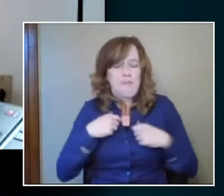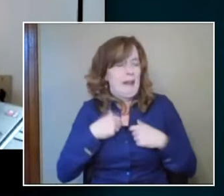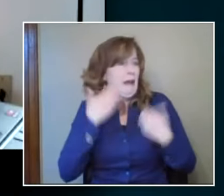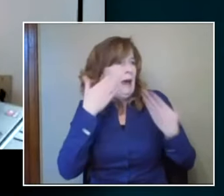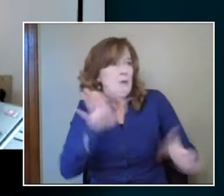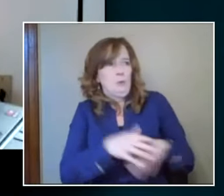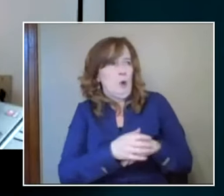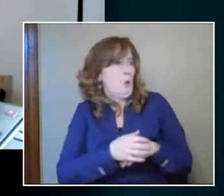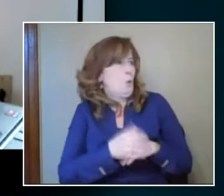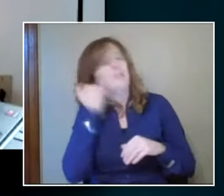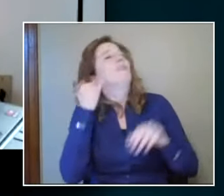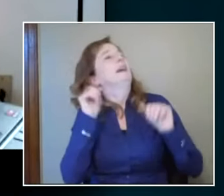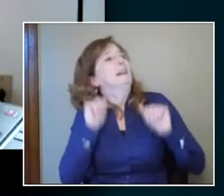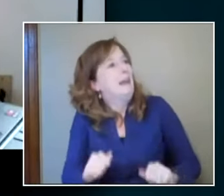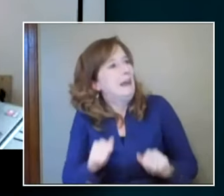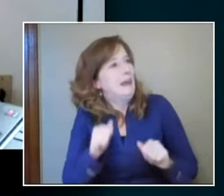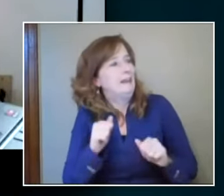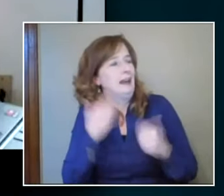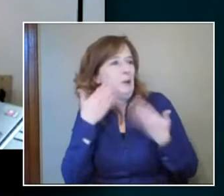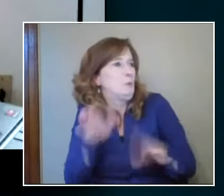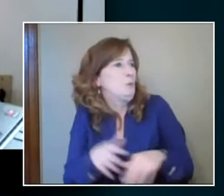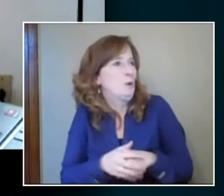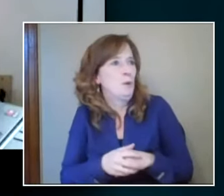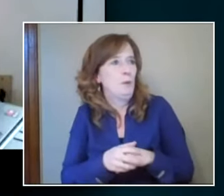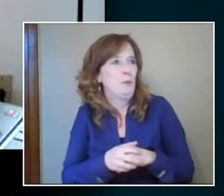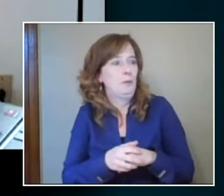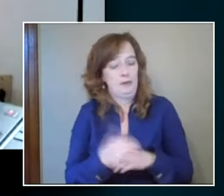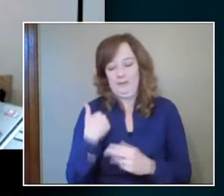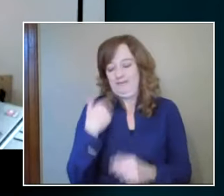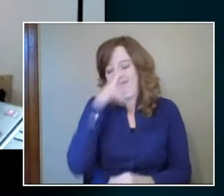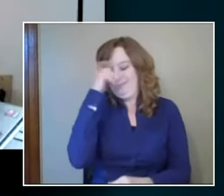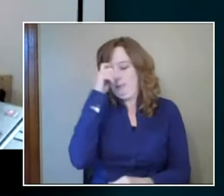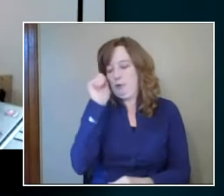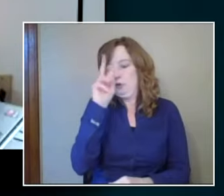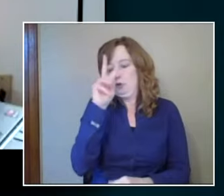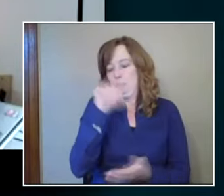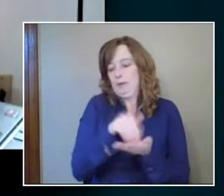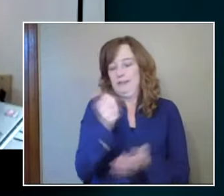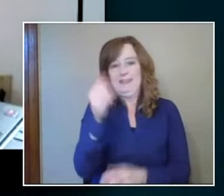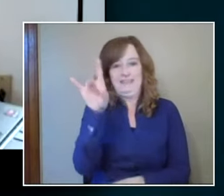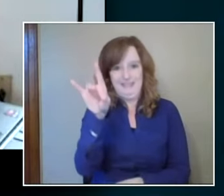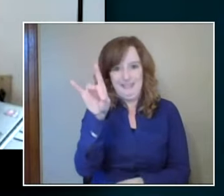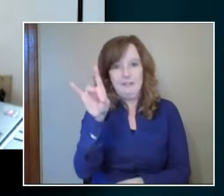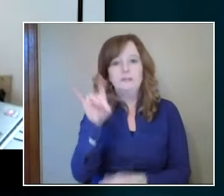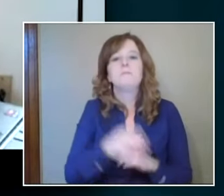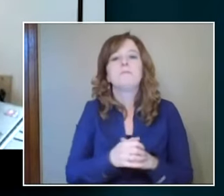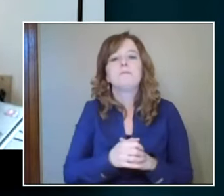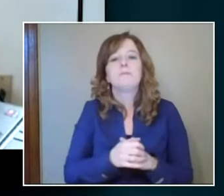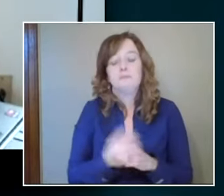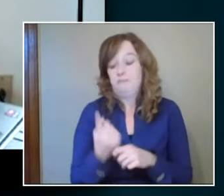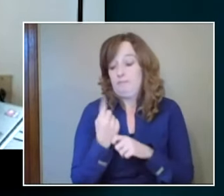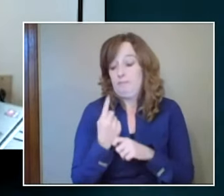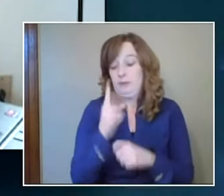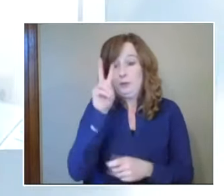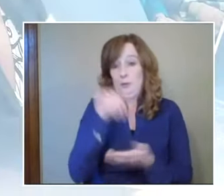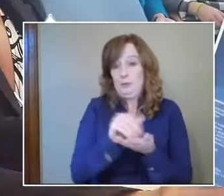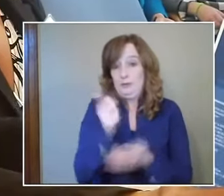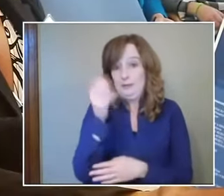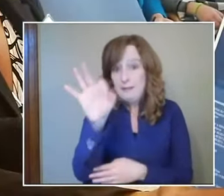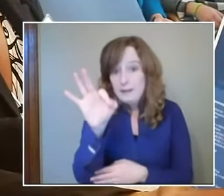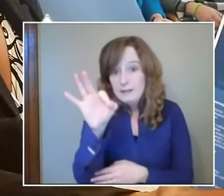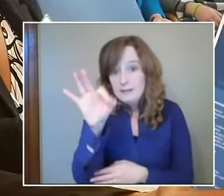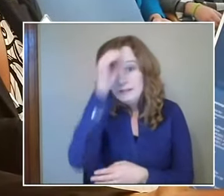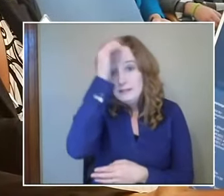this." That was the summer of 2018. In 2019, she was inducted